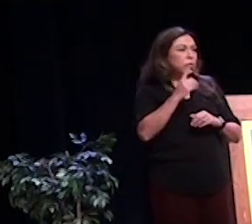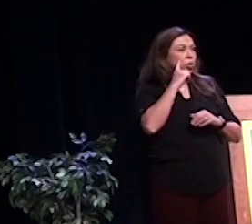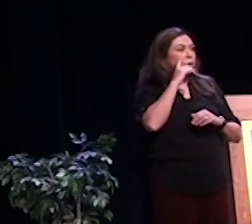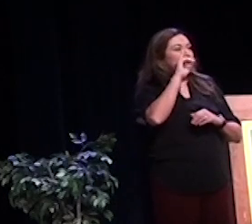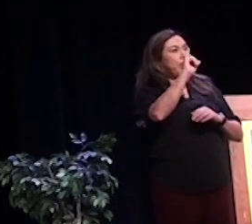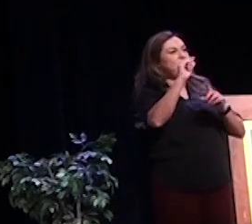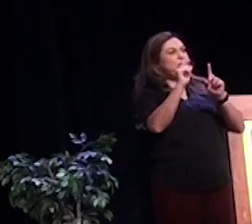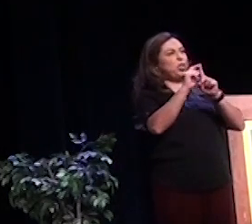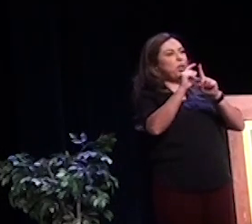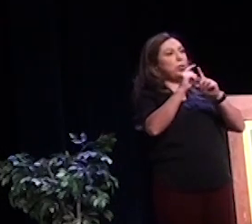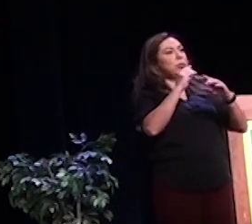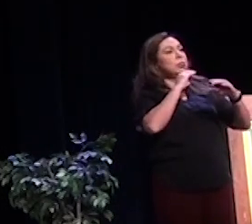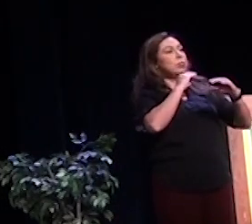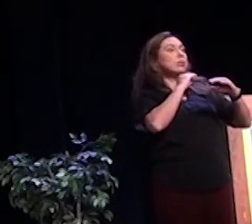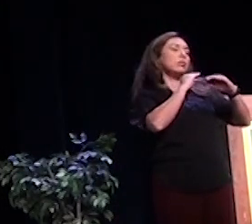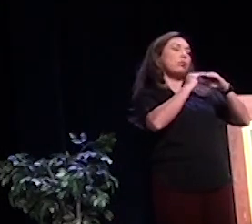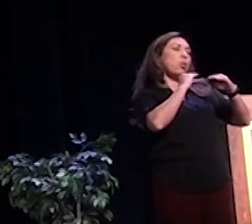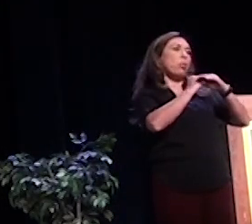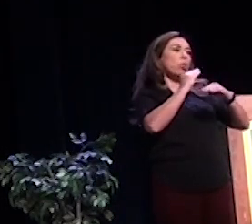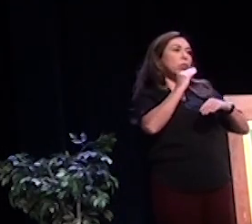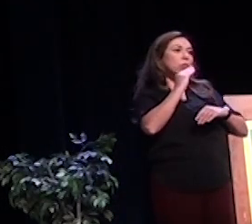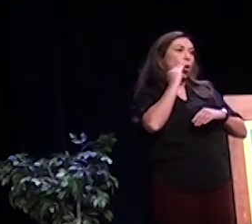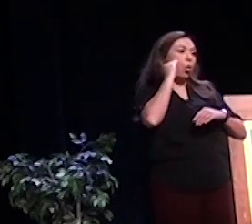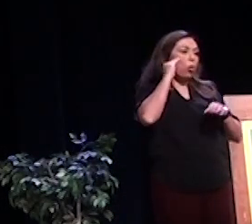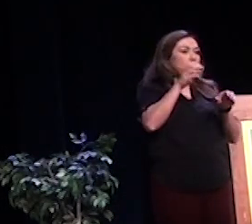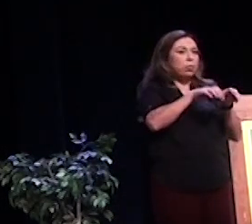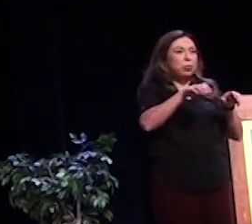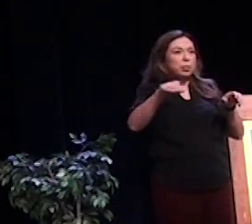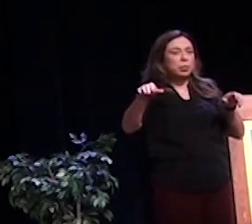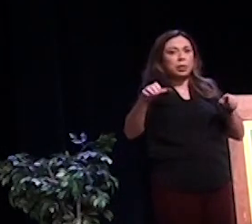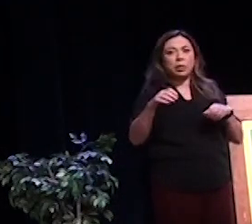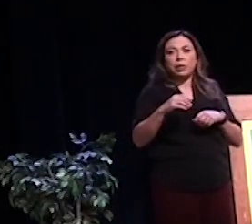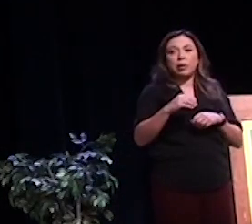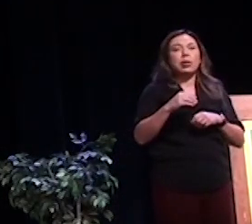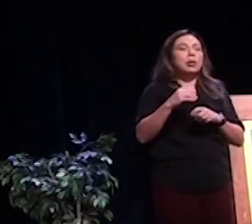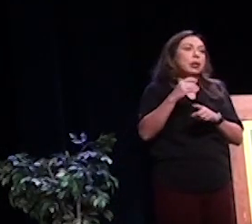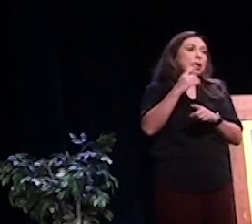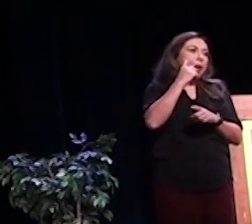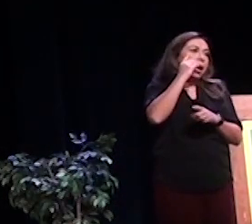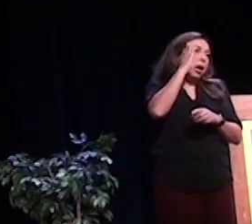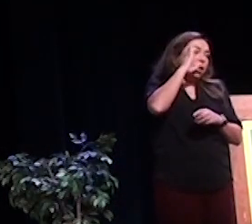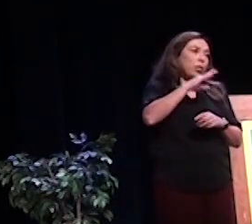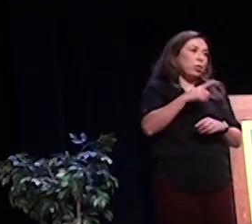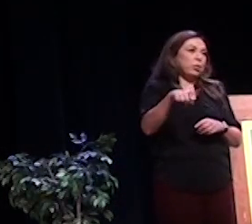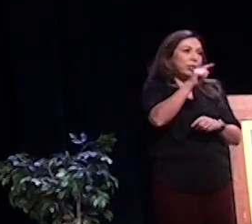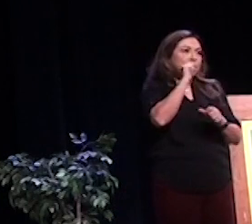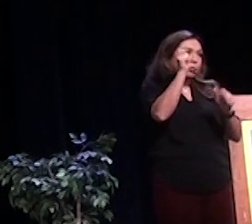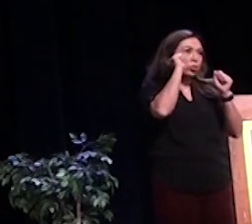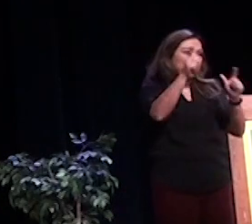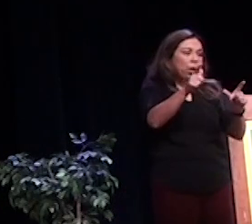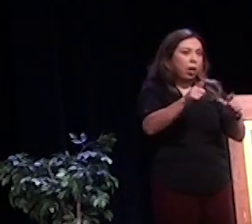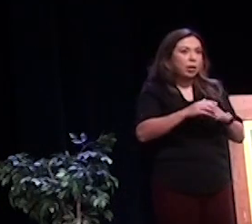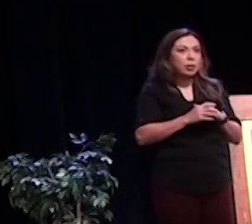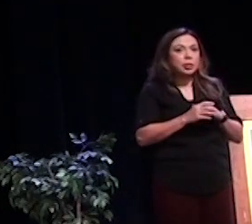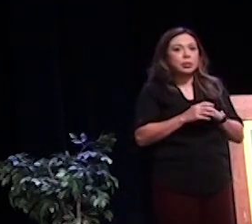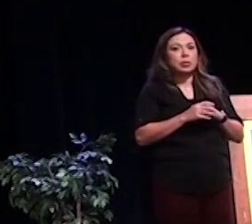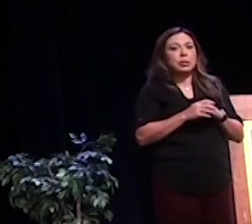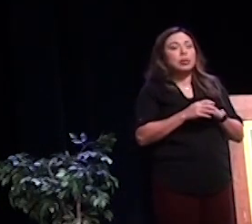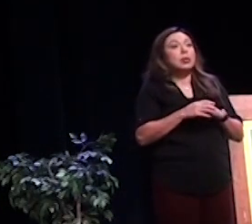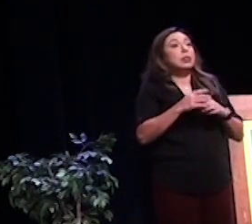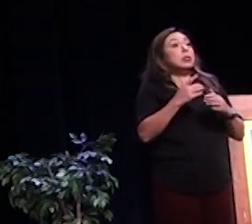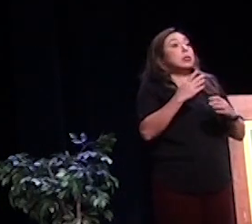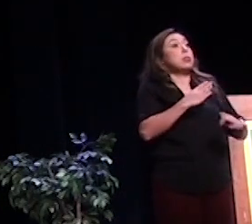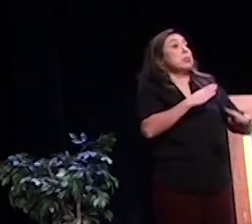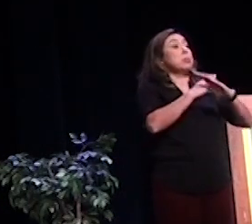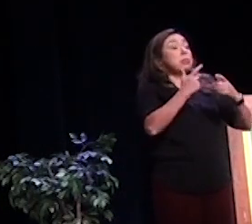manufactured housing or mobile home or mobile home park, I think stigma is probably no surprise to anybody I've learned. Two big barriers,